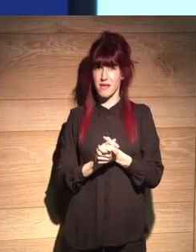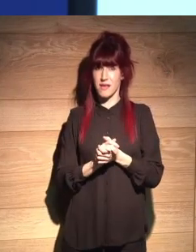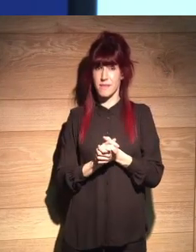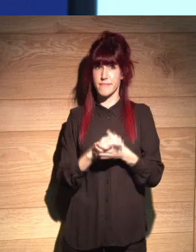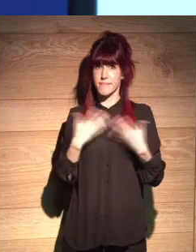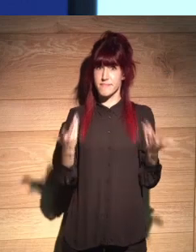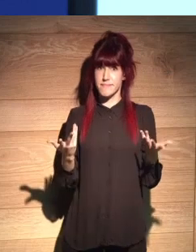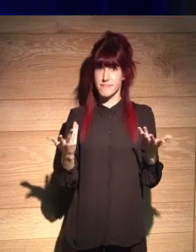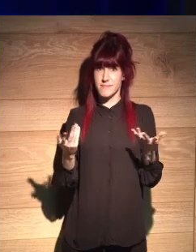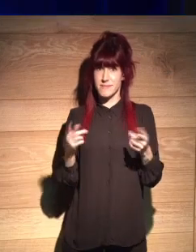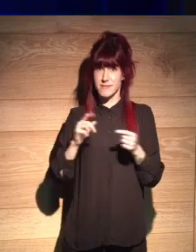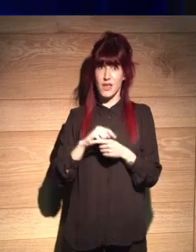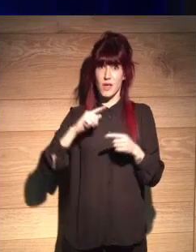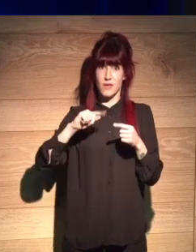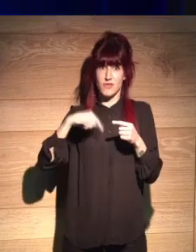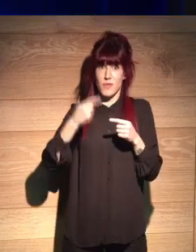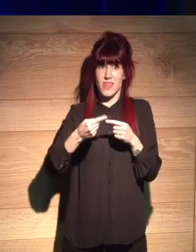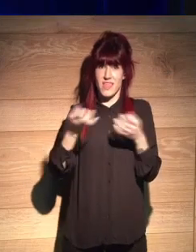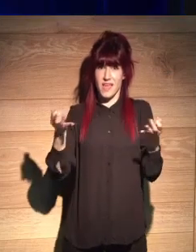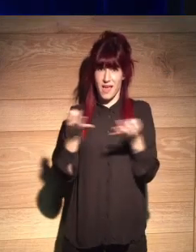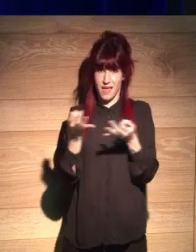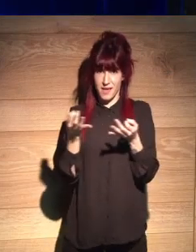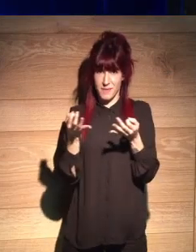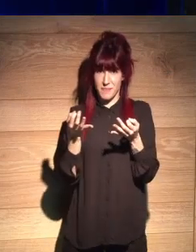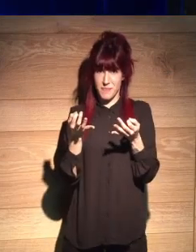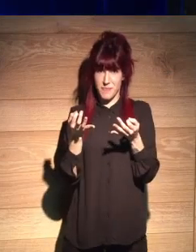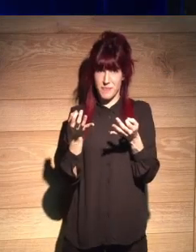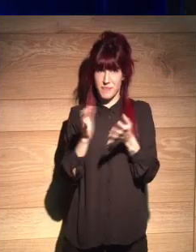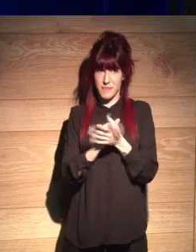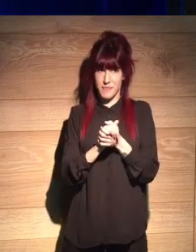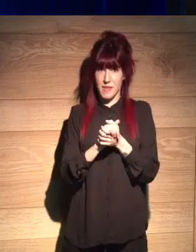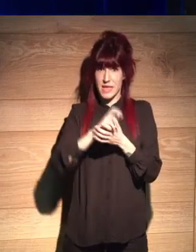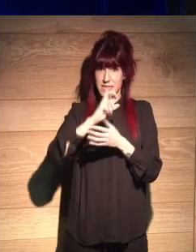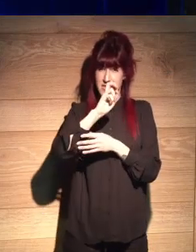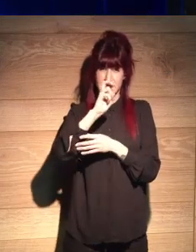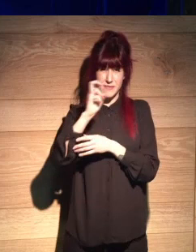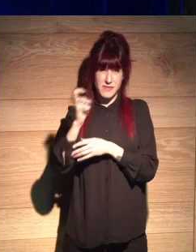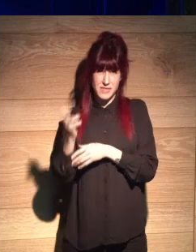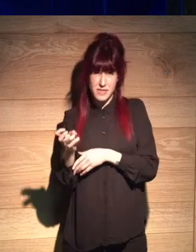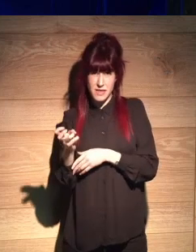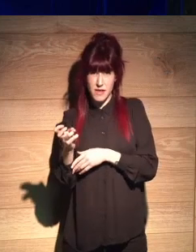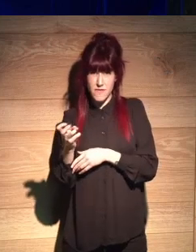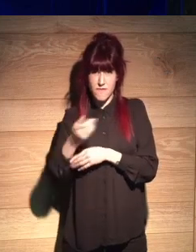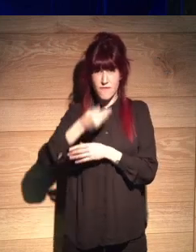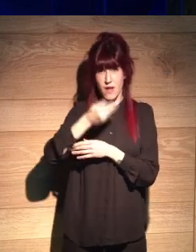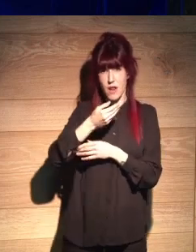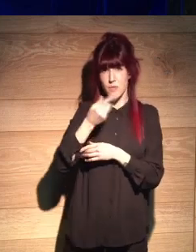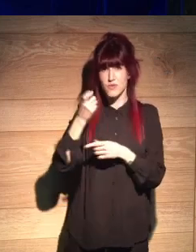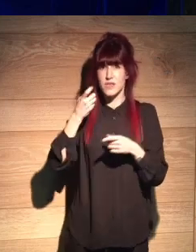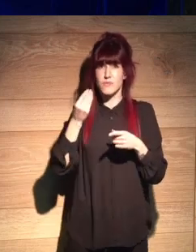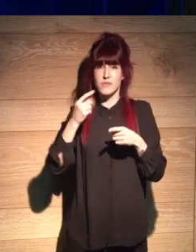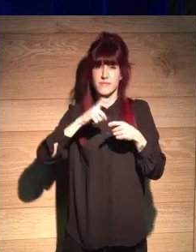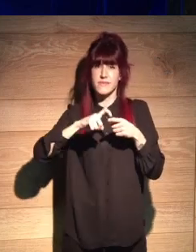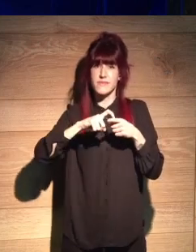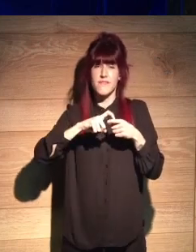So the conclusion is a broad-based approach to diversity that values multiple aspects of diversity is the most beneficial in terms